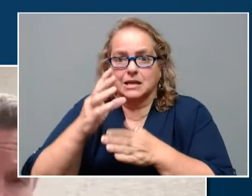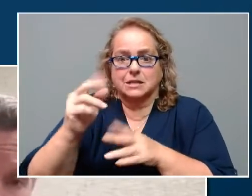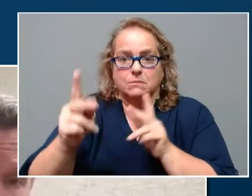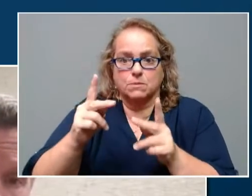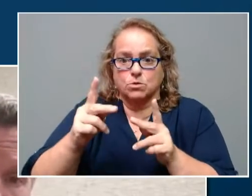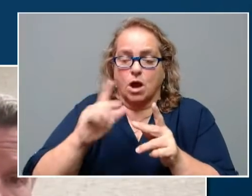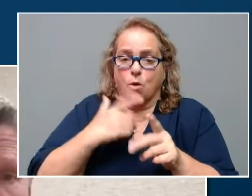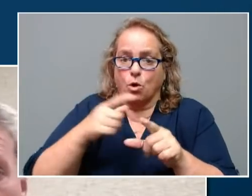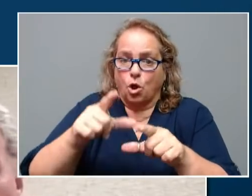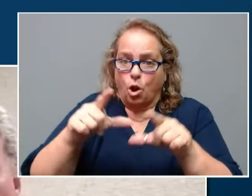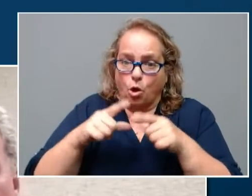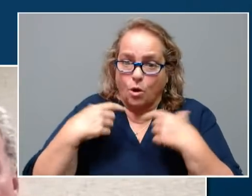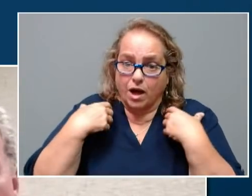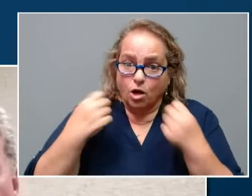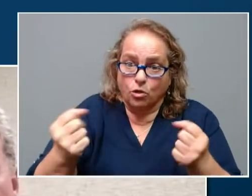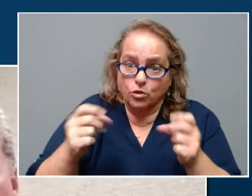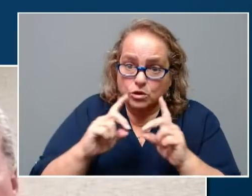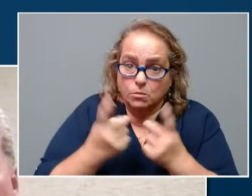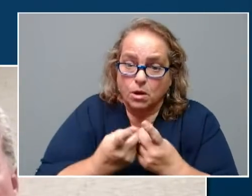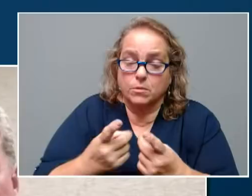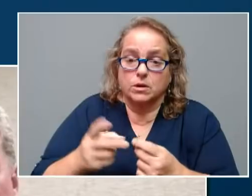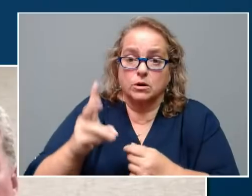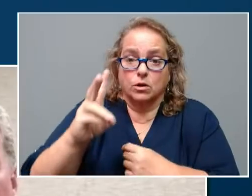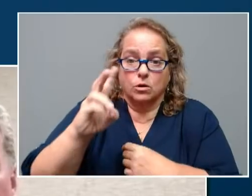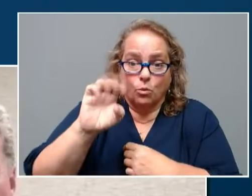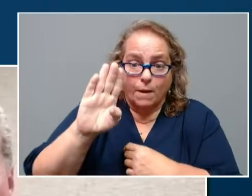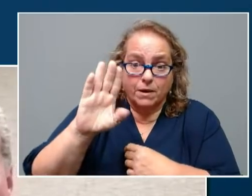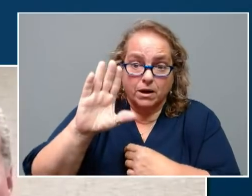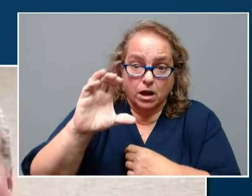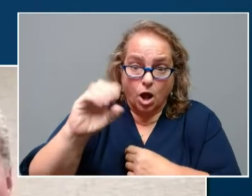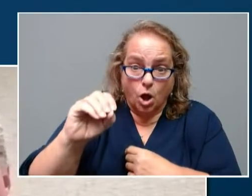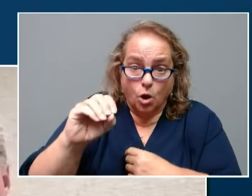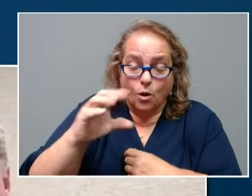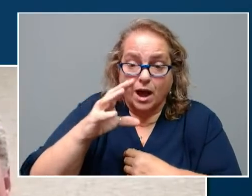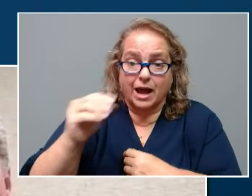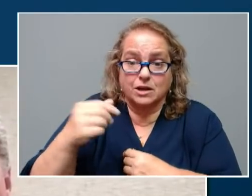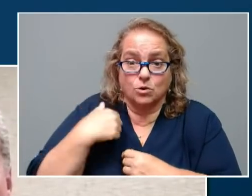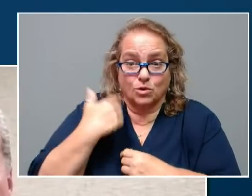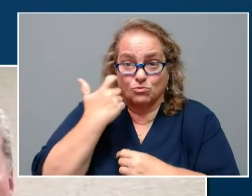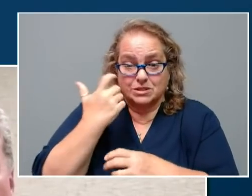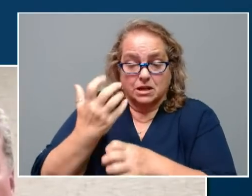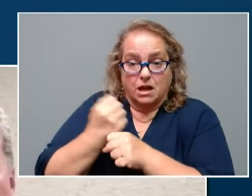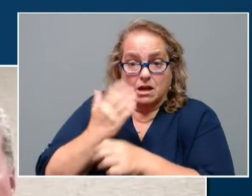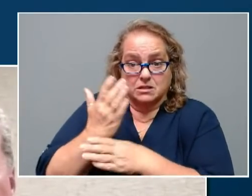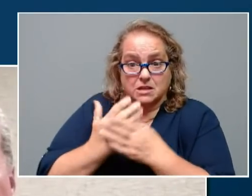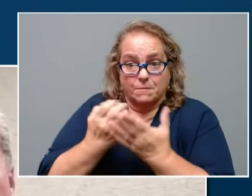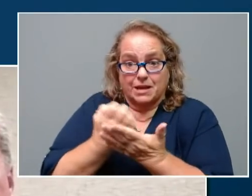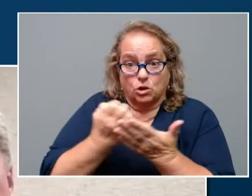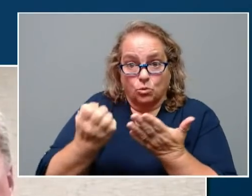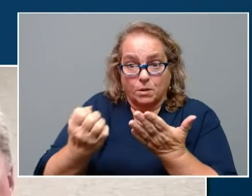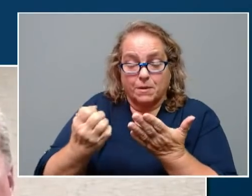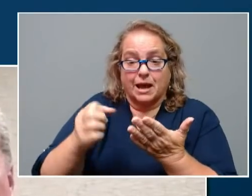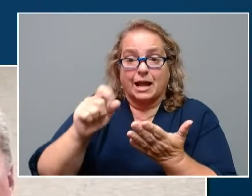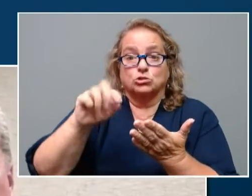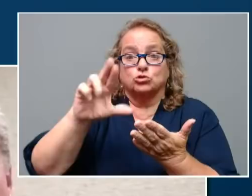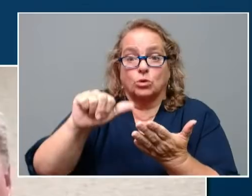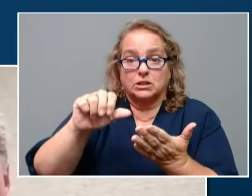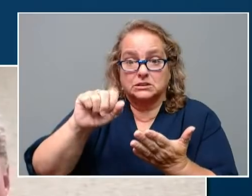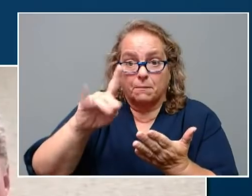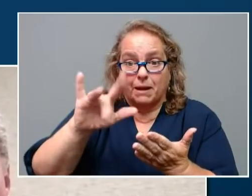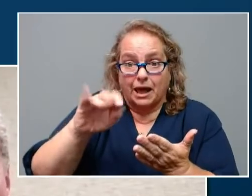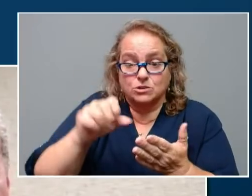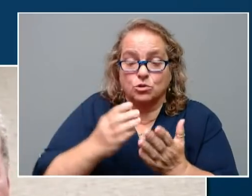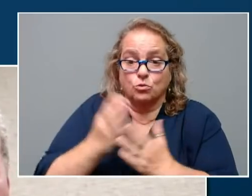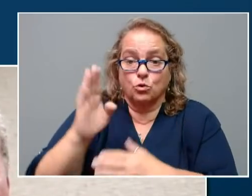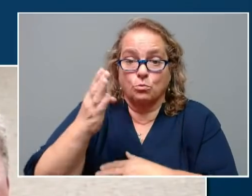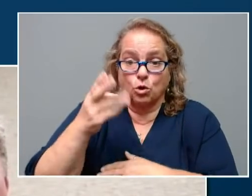department, WEDCO. Also, recently we received some support, equipment, extra supplies through the Bluegrass